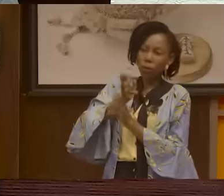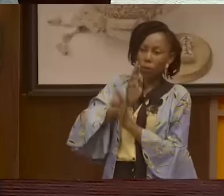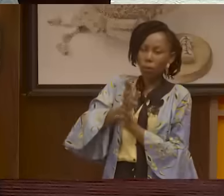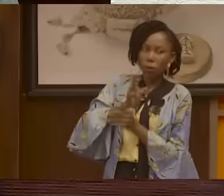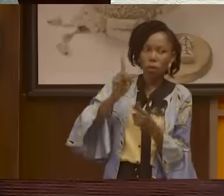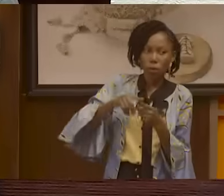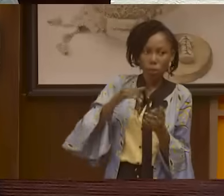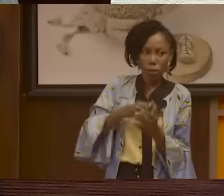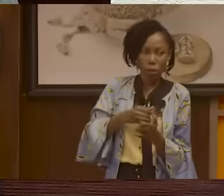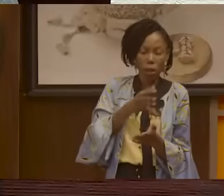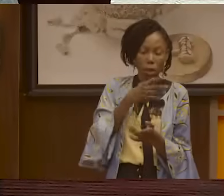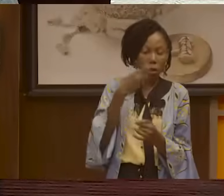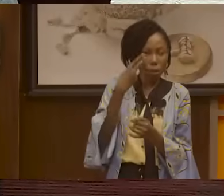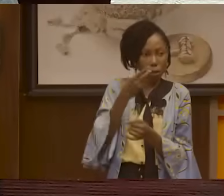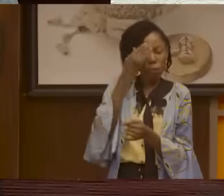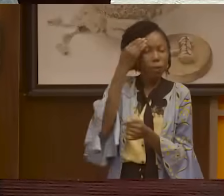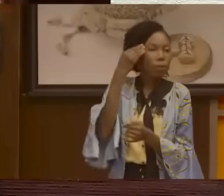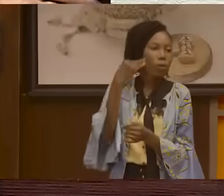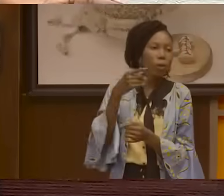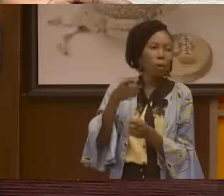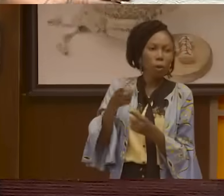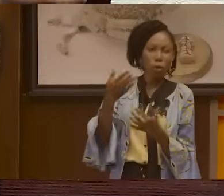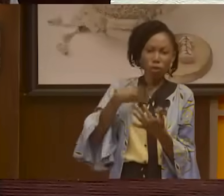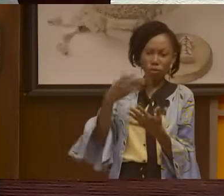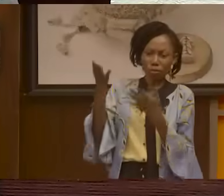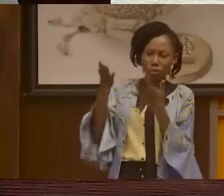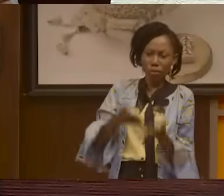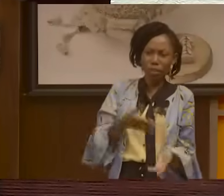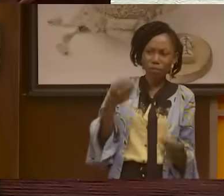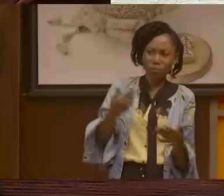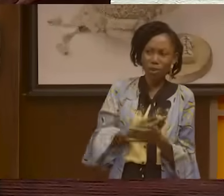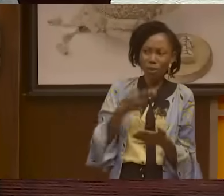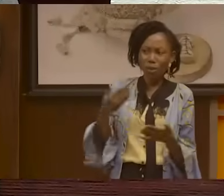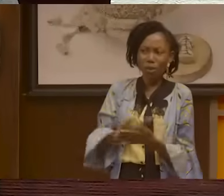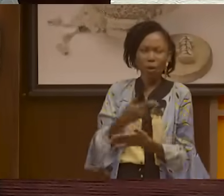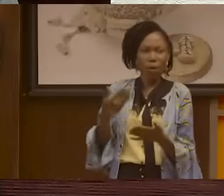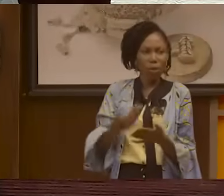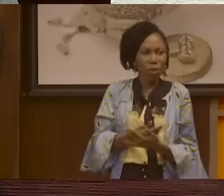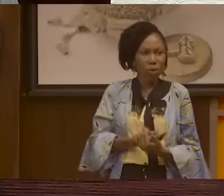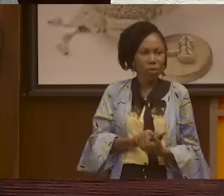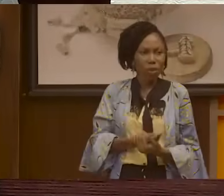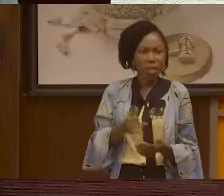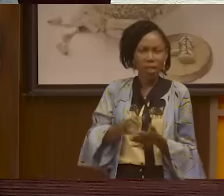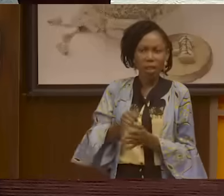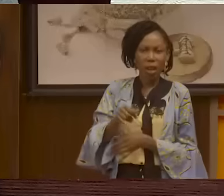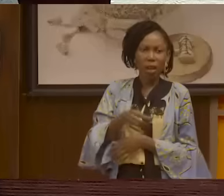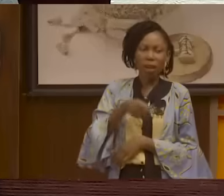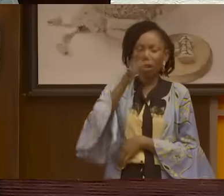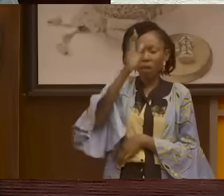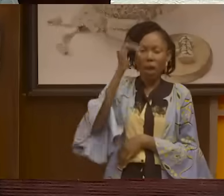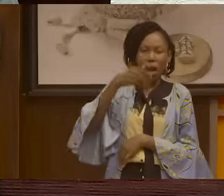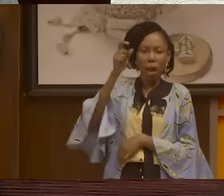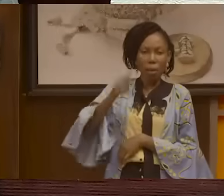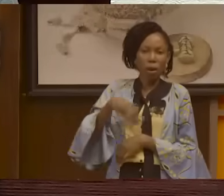because he saw this and he responded. Yes, but you've brought up a lot of new issues. Yes, that you will need to respond to before I can